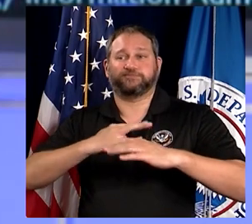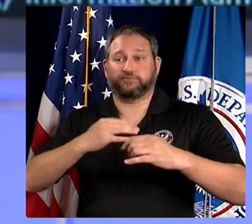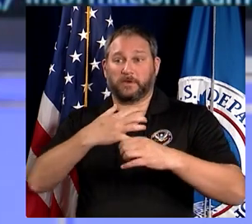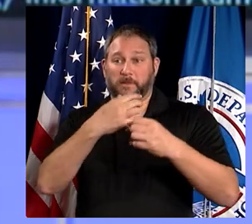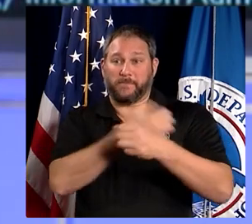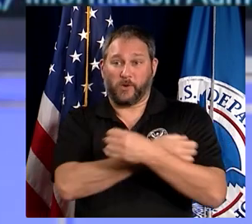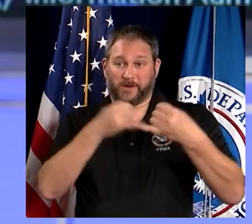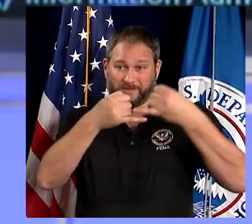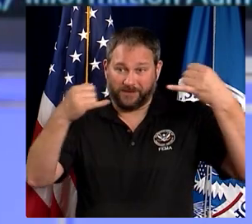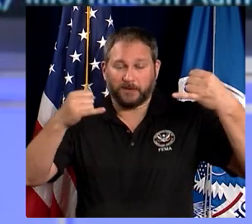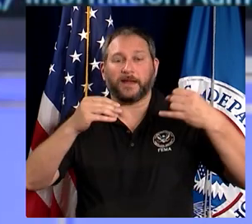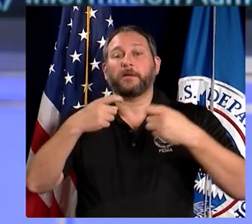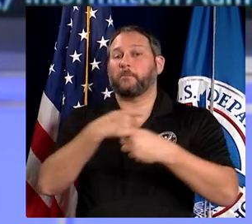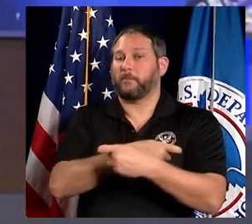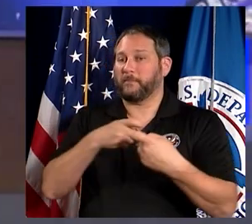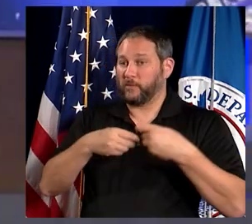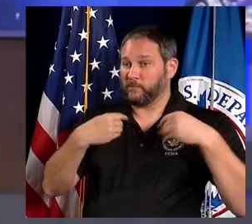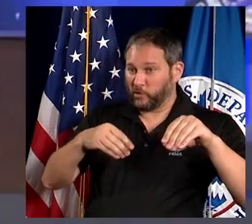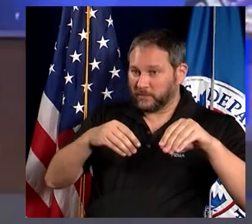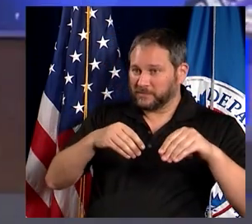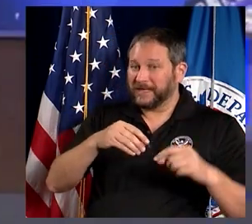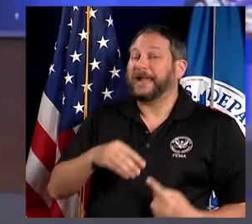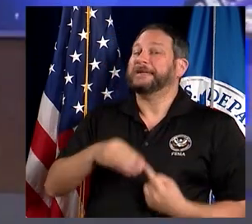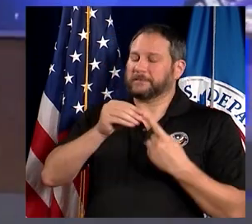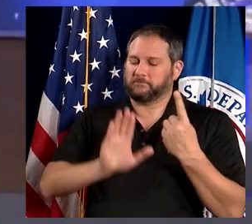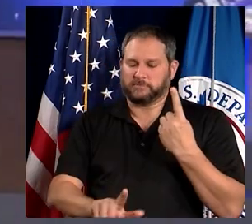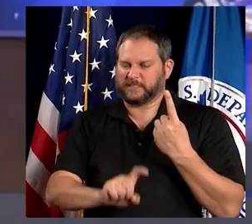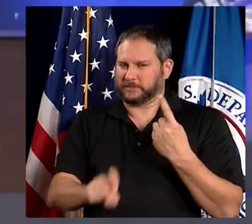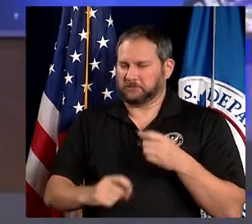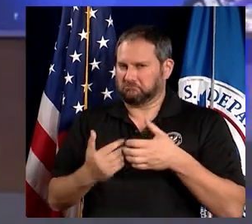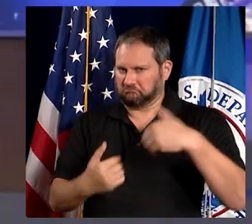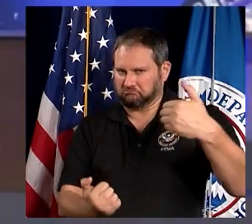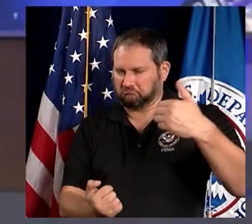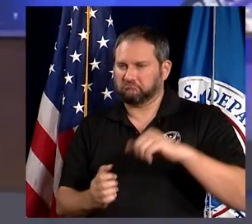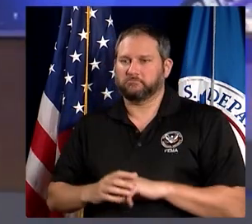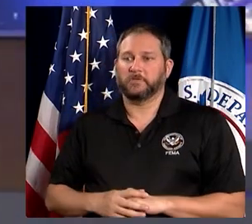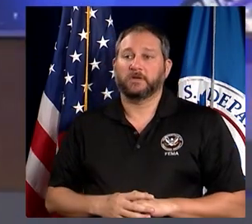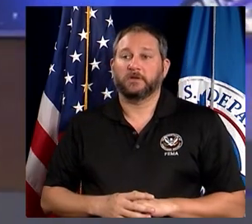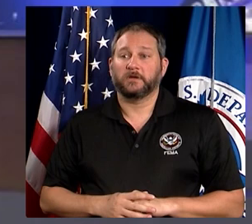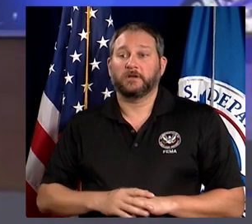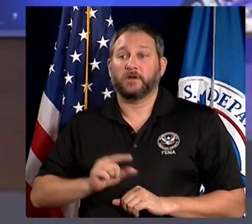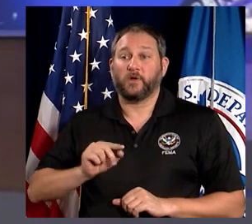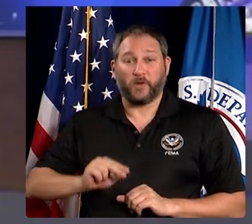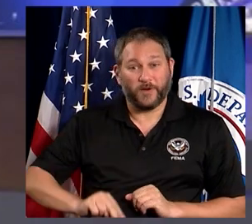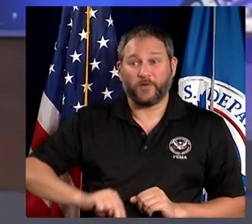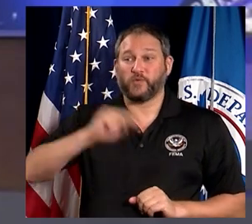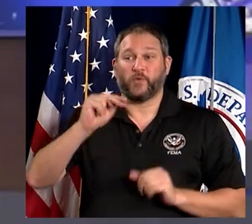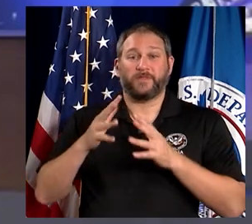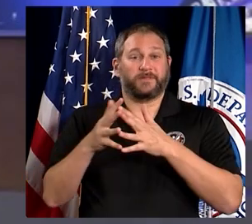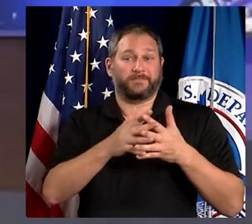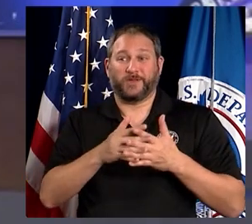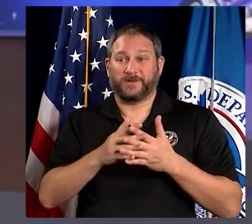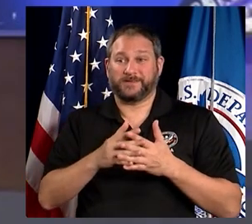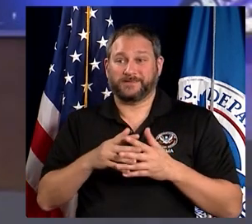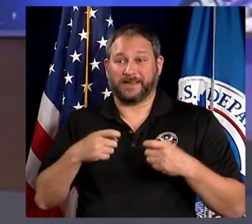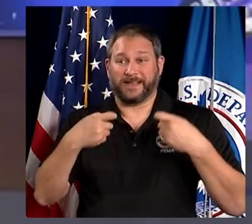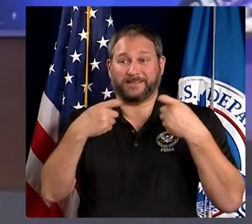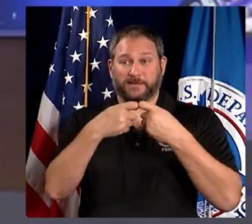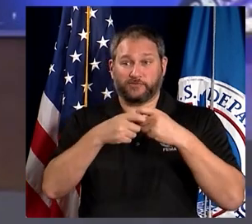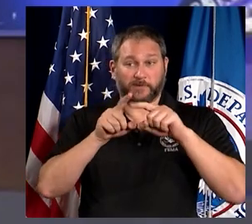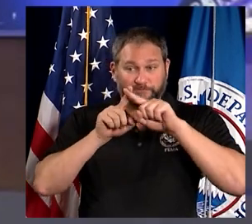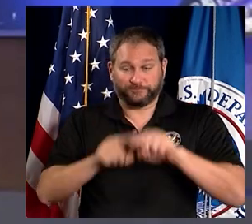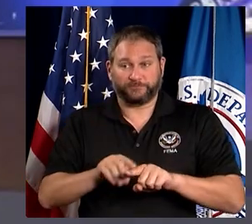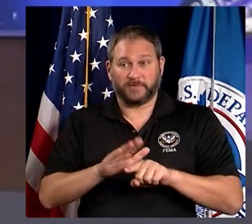markets, except for the one in Texas. Meanwhile, the North American Electric Reliability Council, or